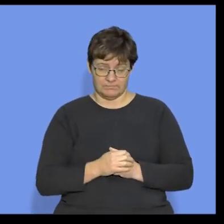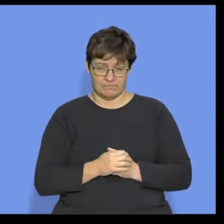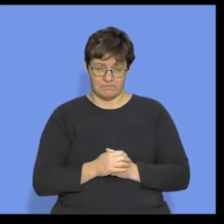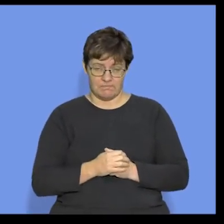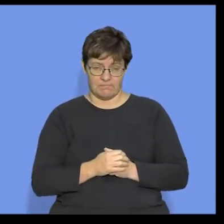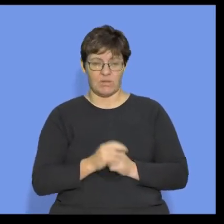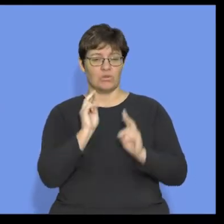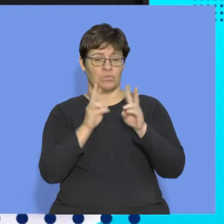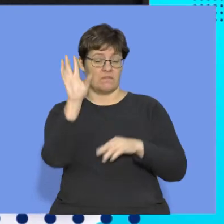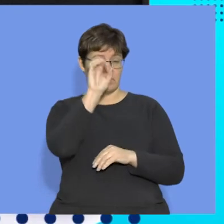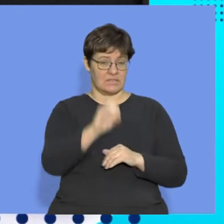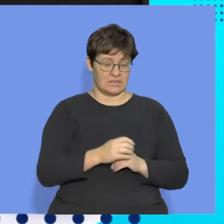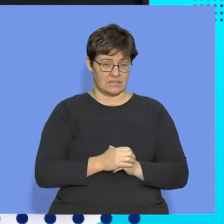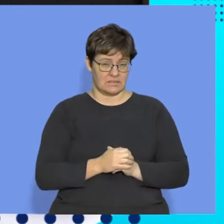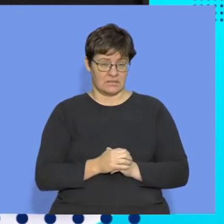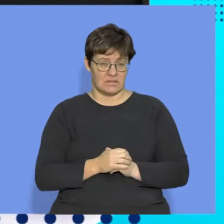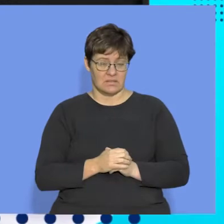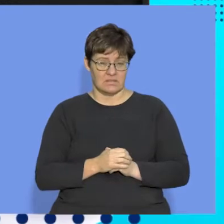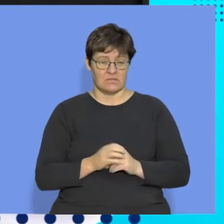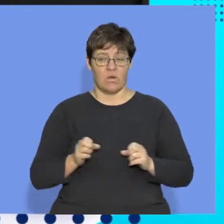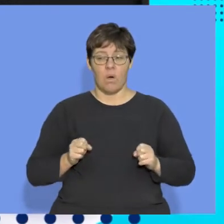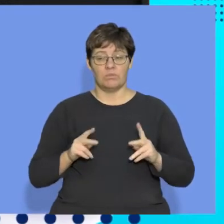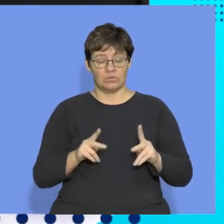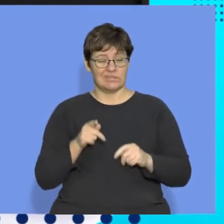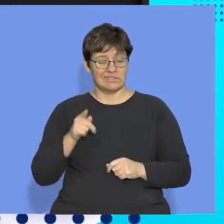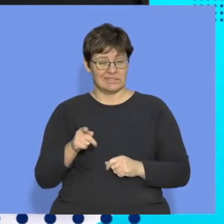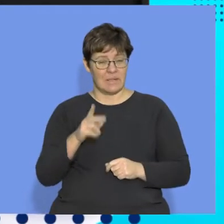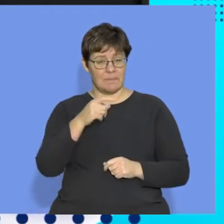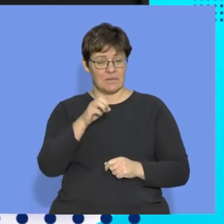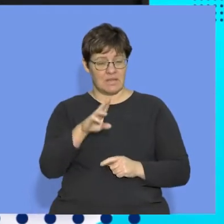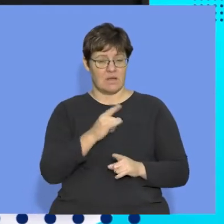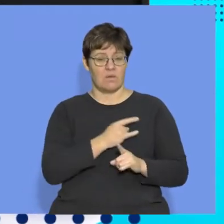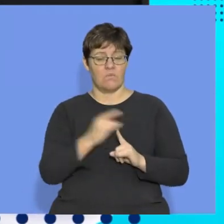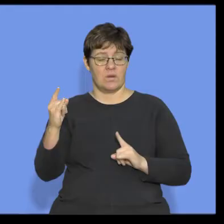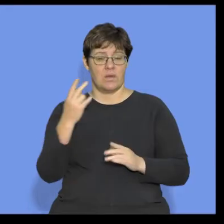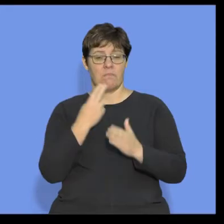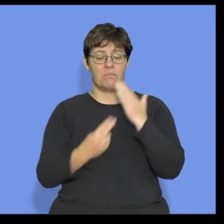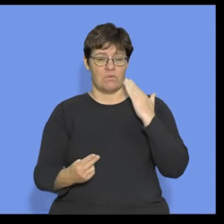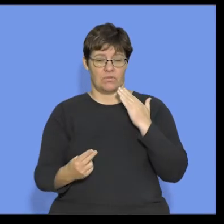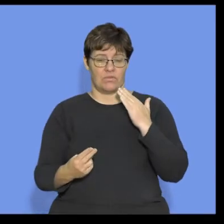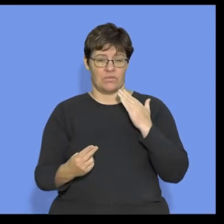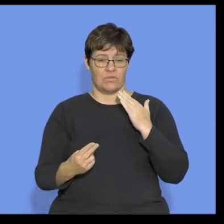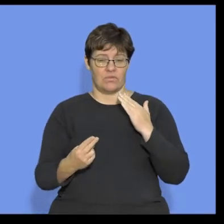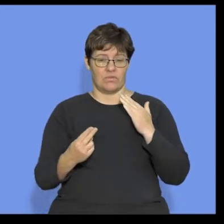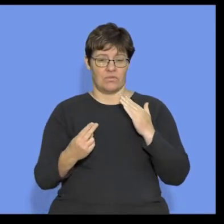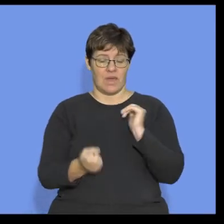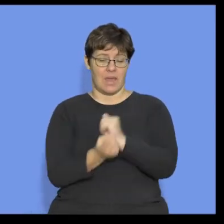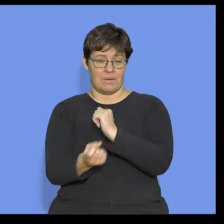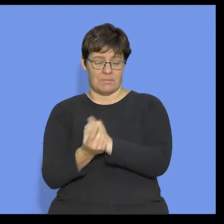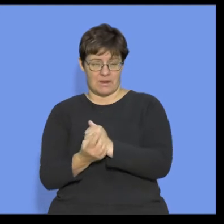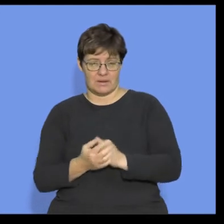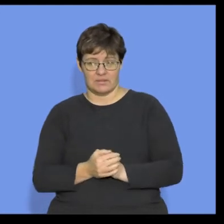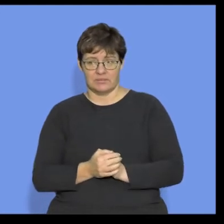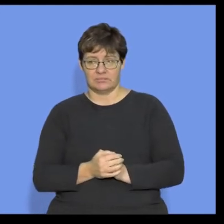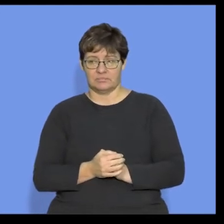0.12, which is 12%. That's the chance that Peter will win both events. But what